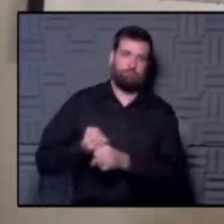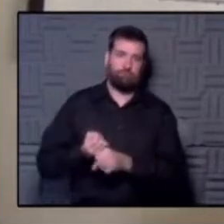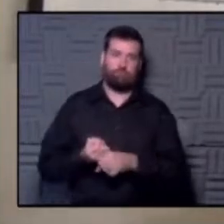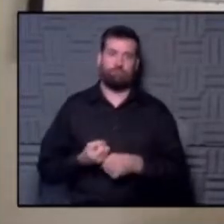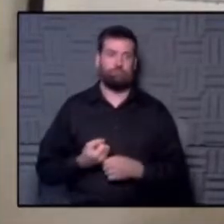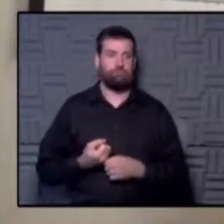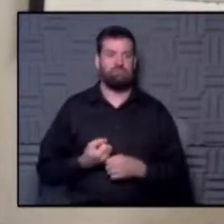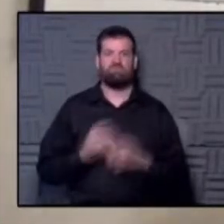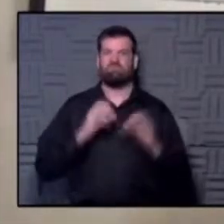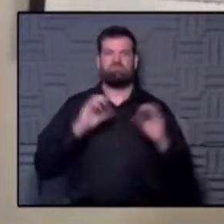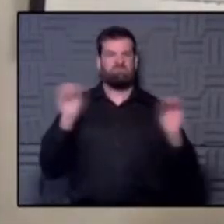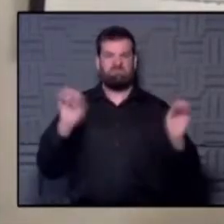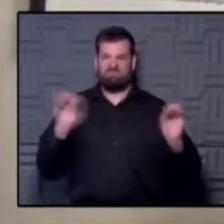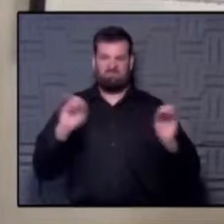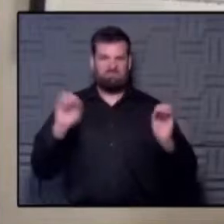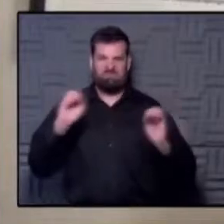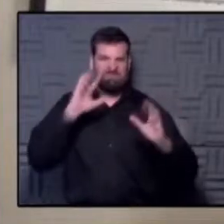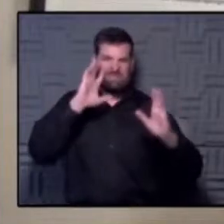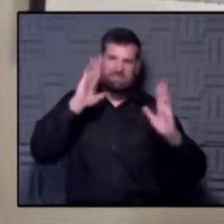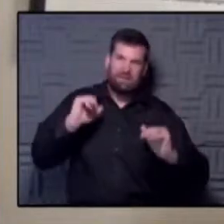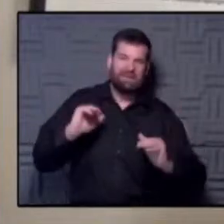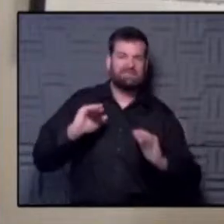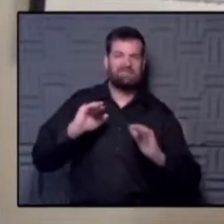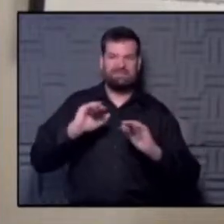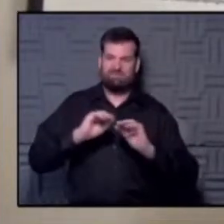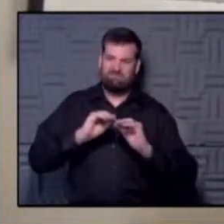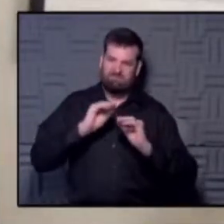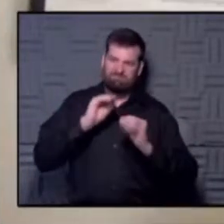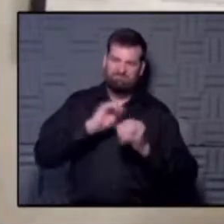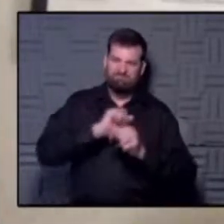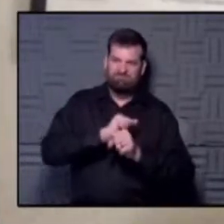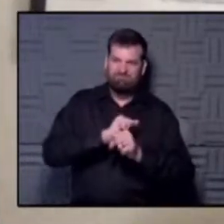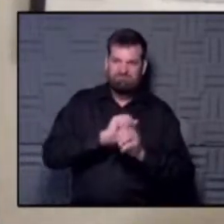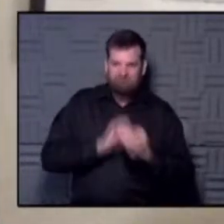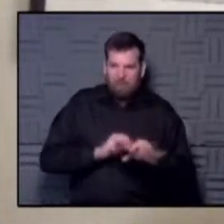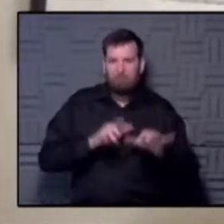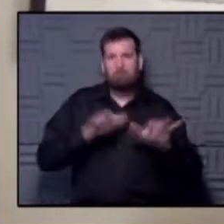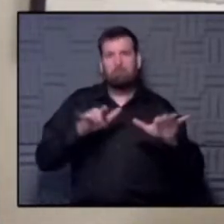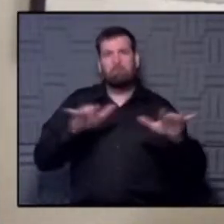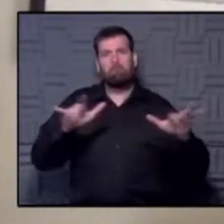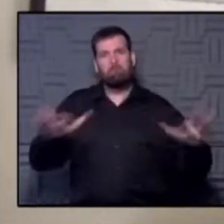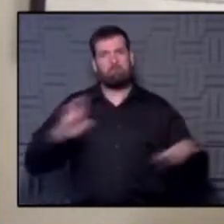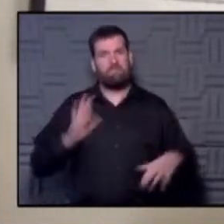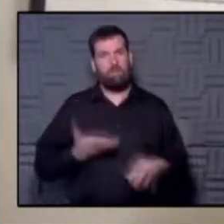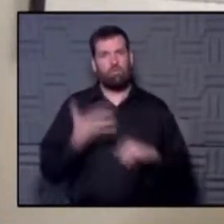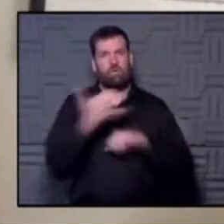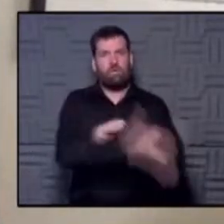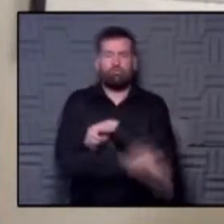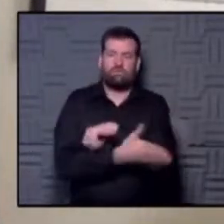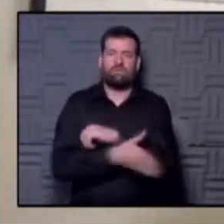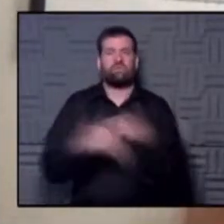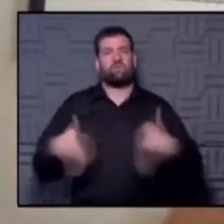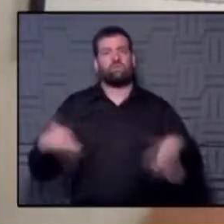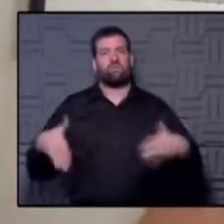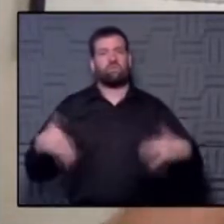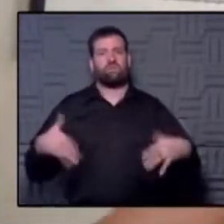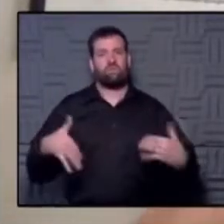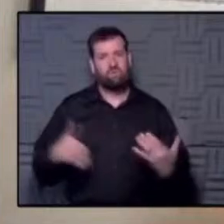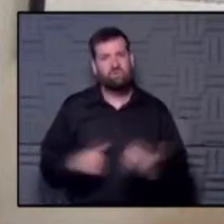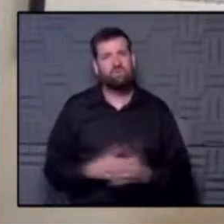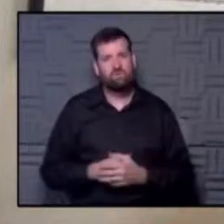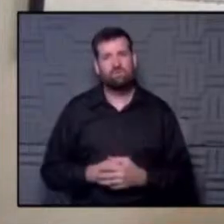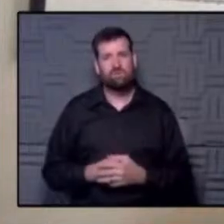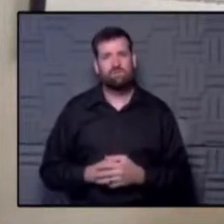no one expects a pandemic to rage across our country in quite the way that it has.